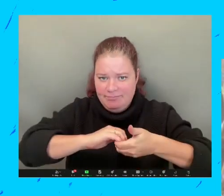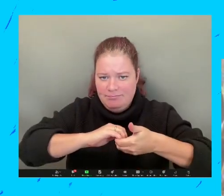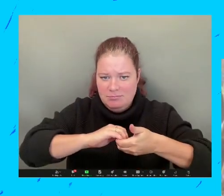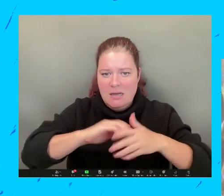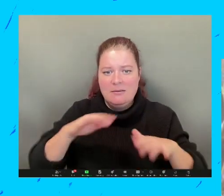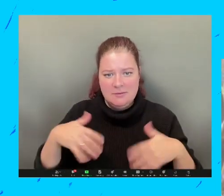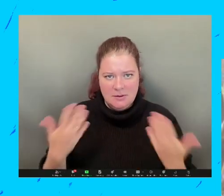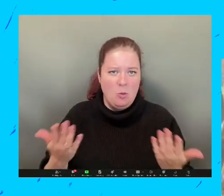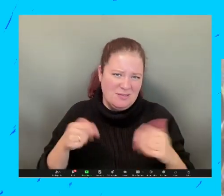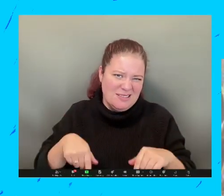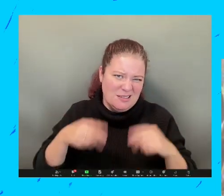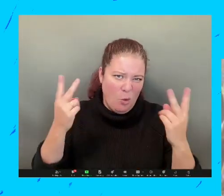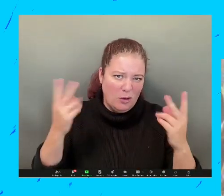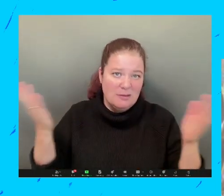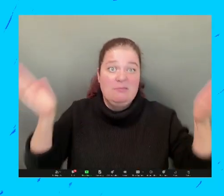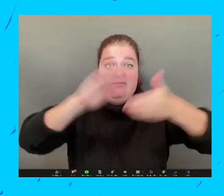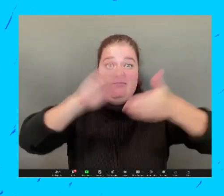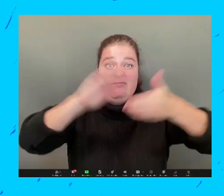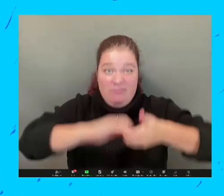year.